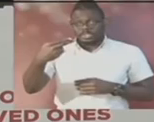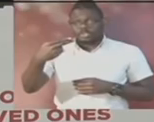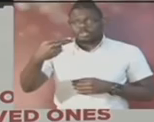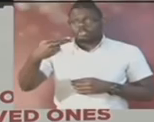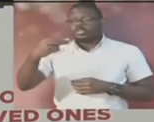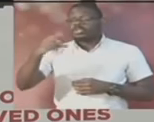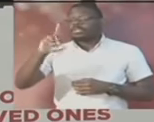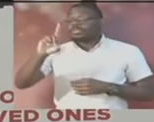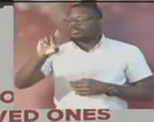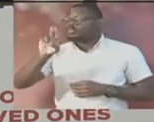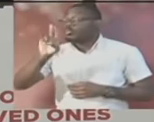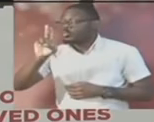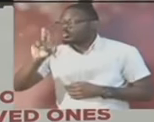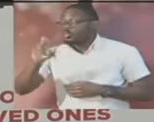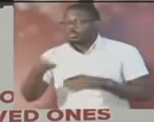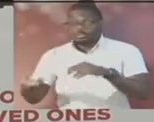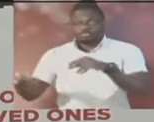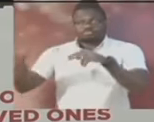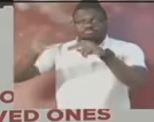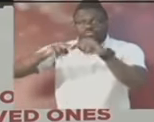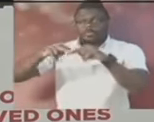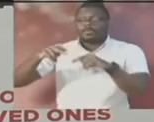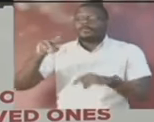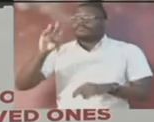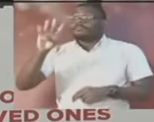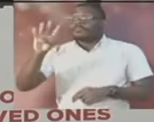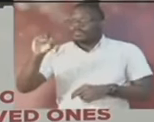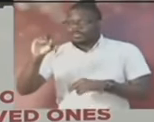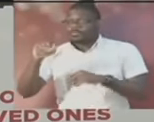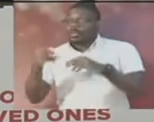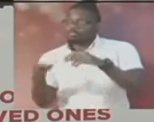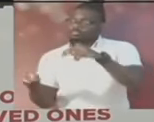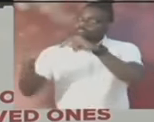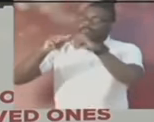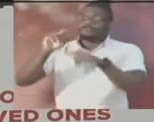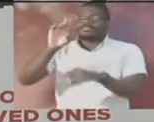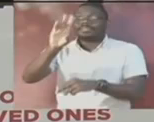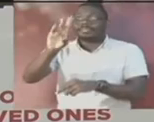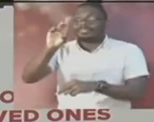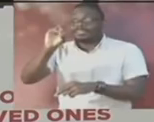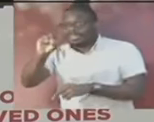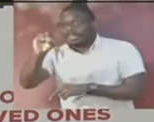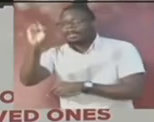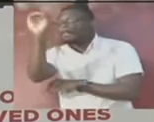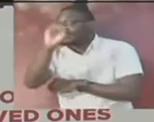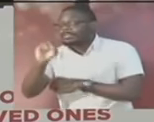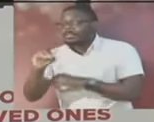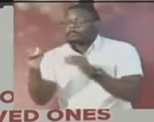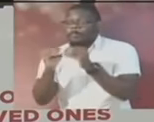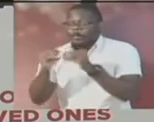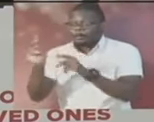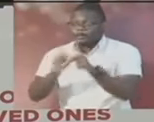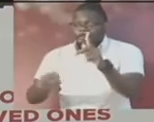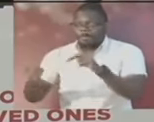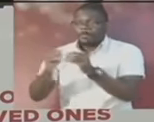to 70%. Now, I'd like to express what's the current status in terms